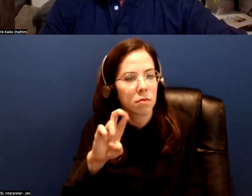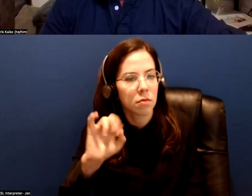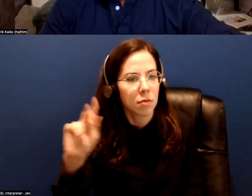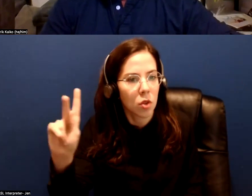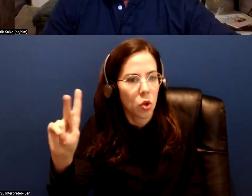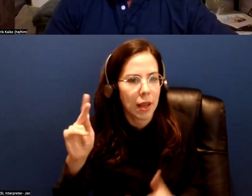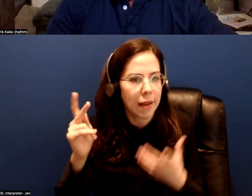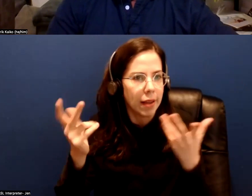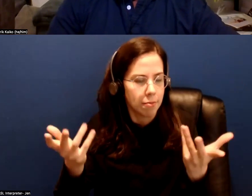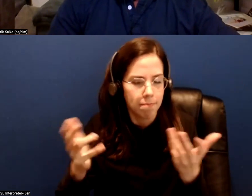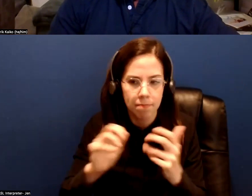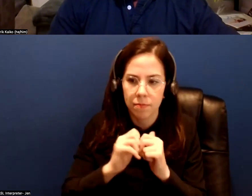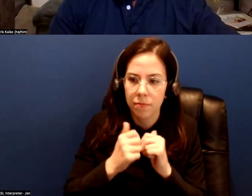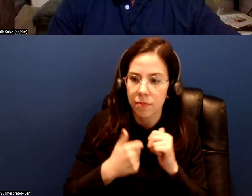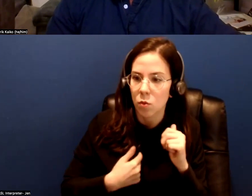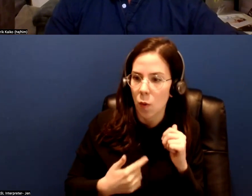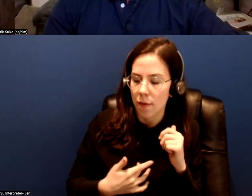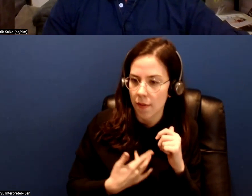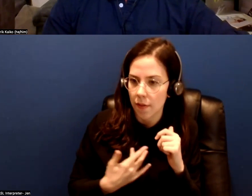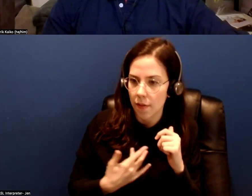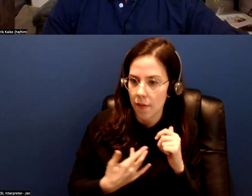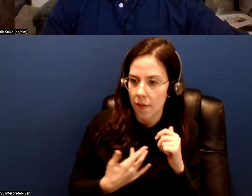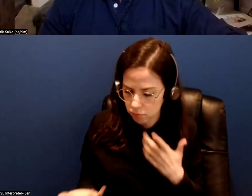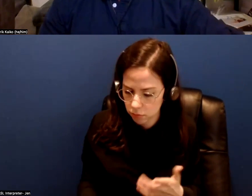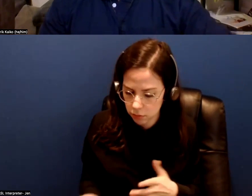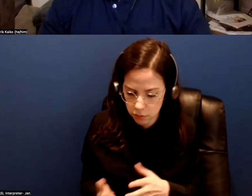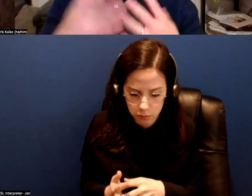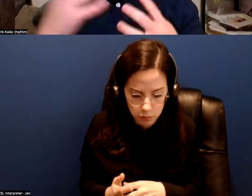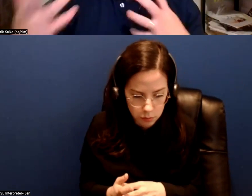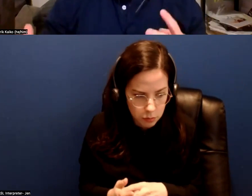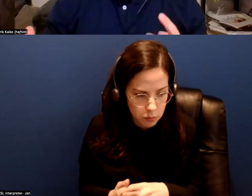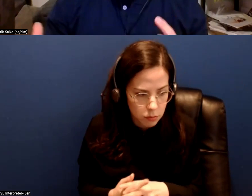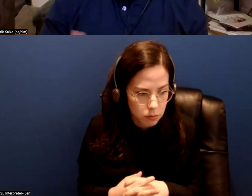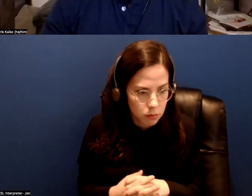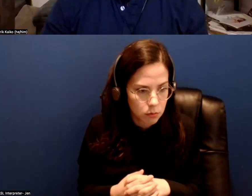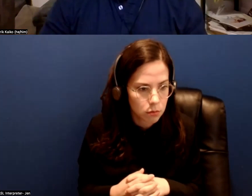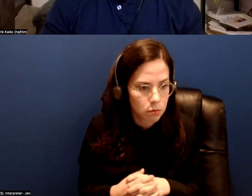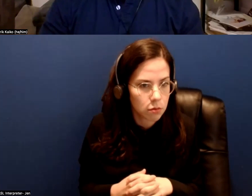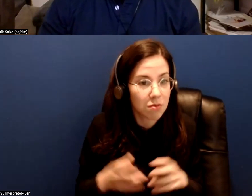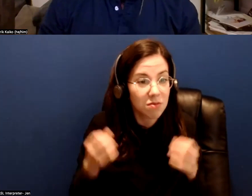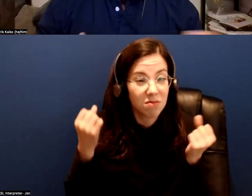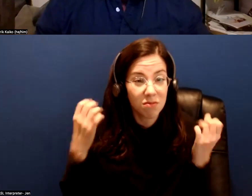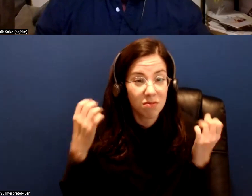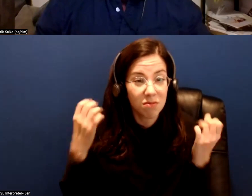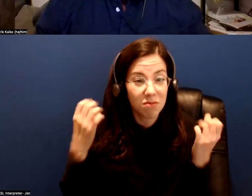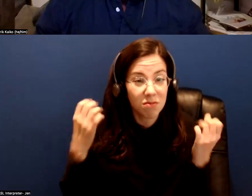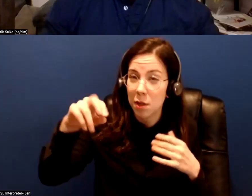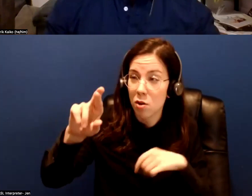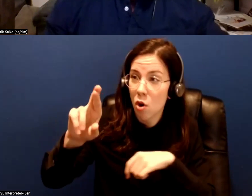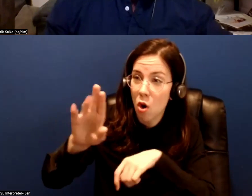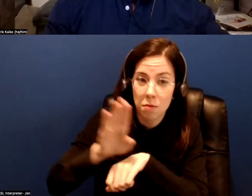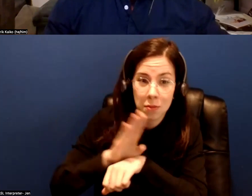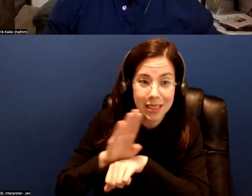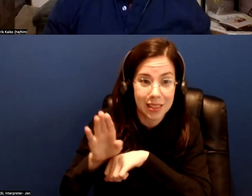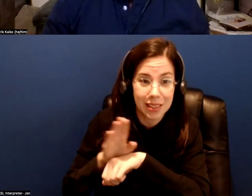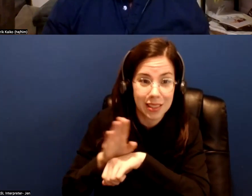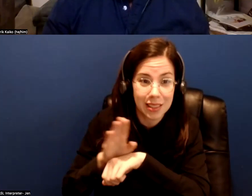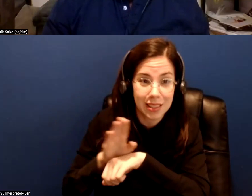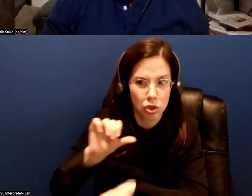the way I think about it is a lot of PR firms and people who do this for their